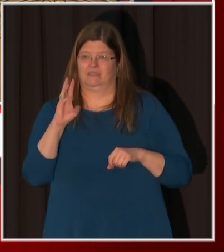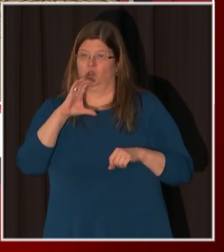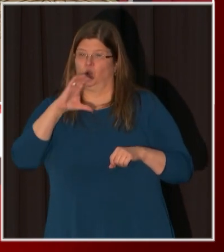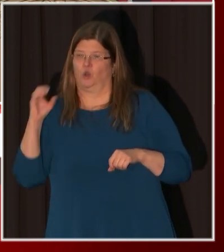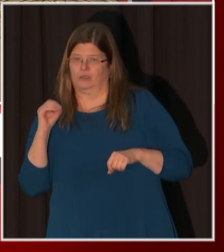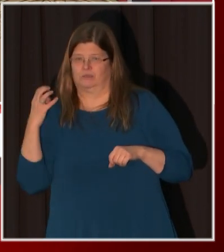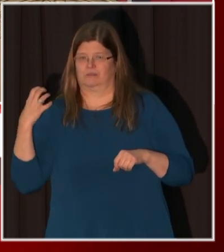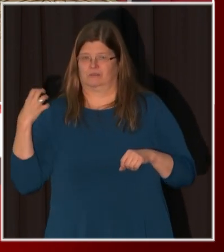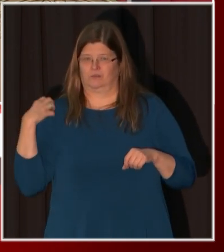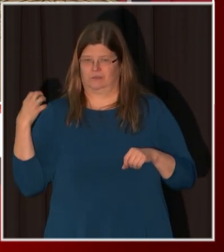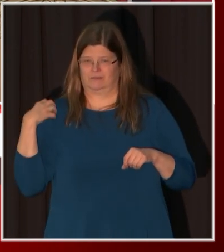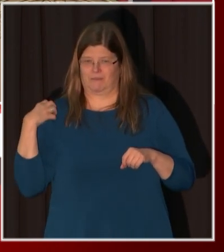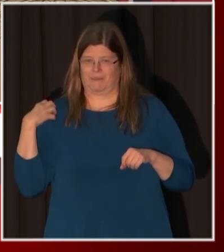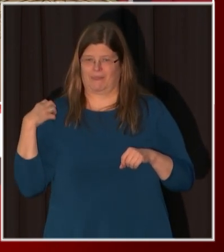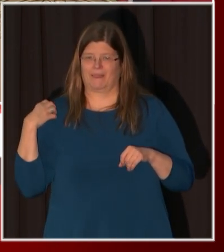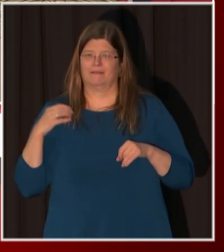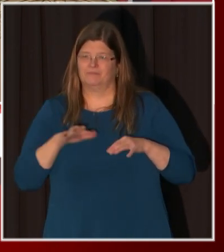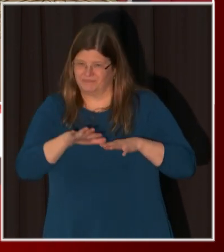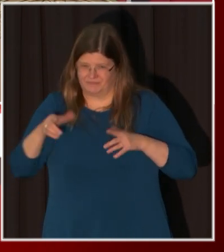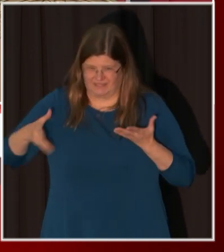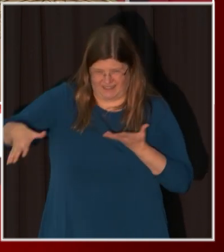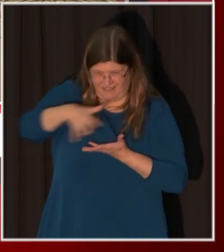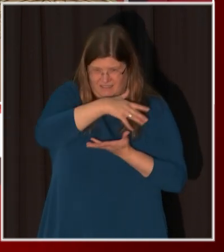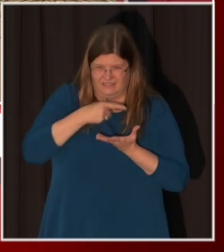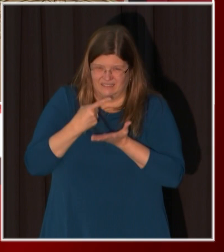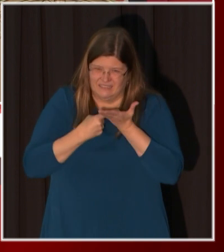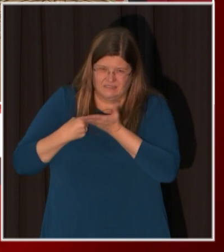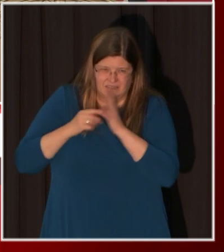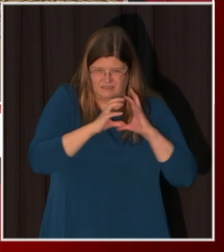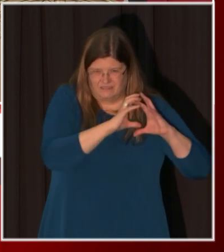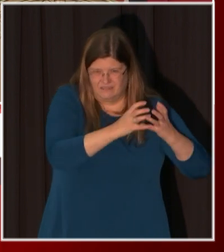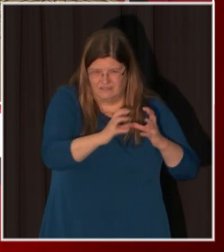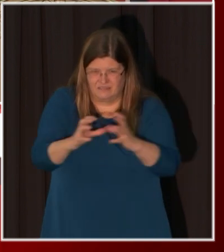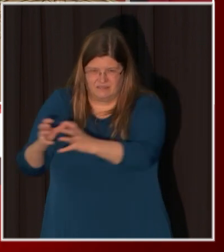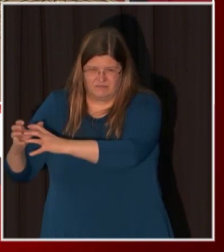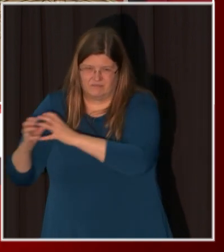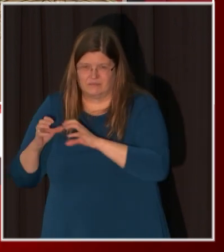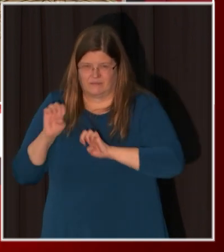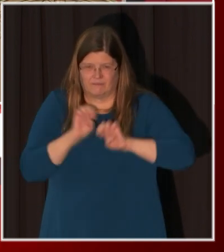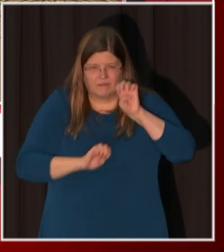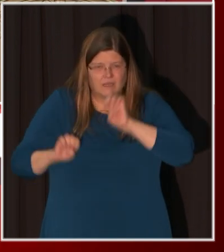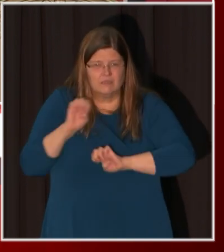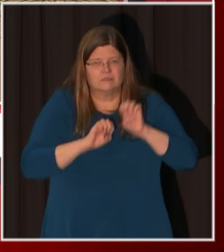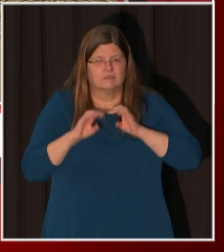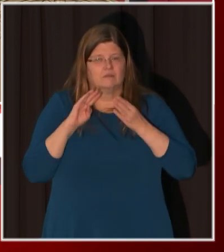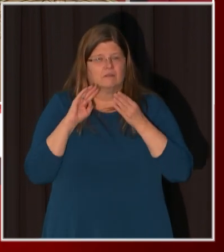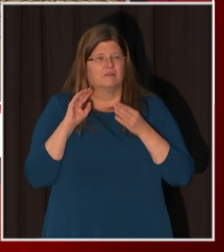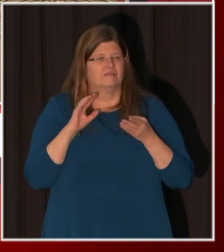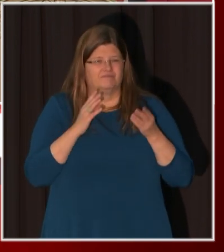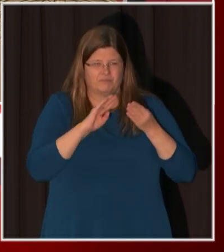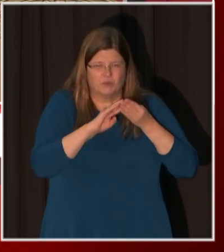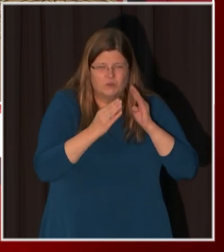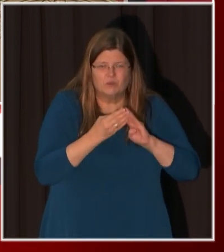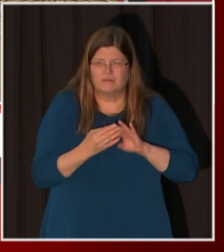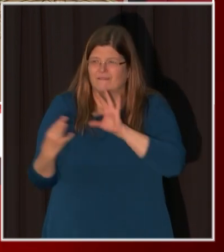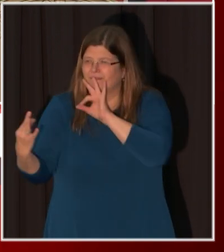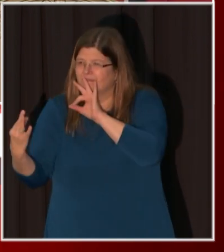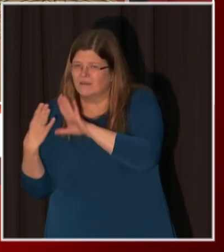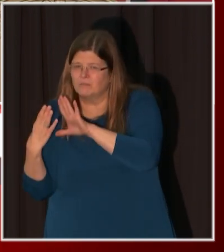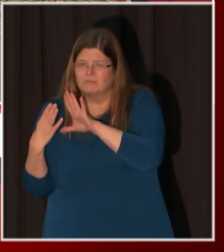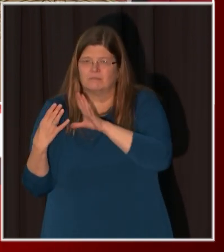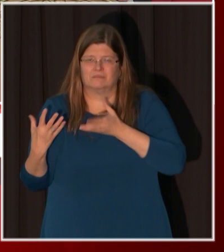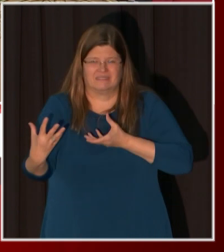provide leadership to the sector committees to help evaluate community feedback, synthesize expert health and